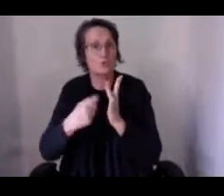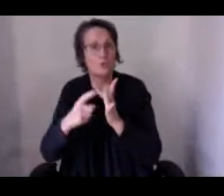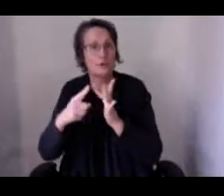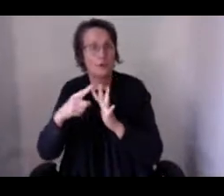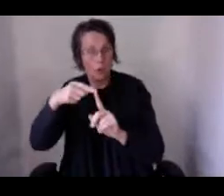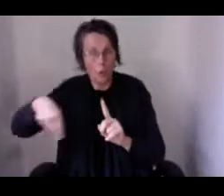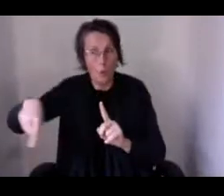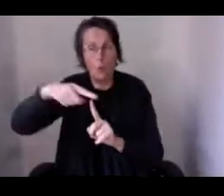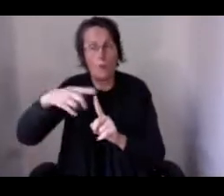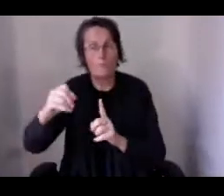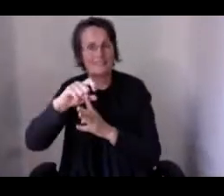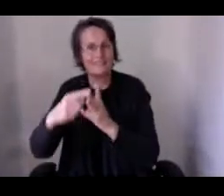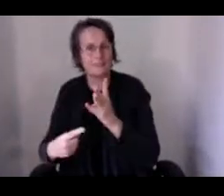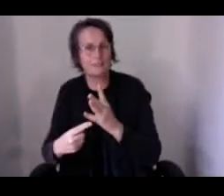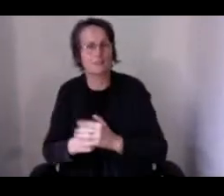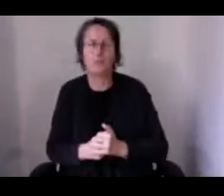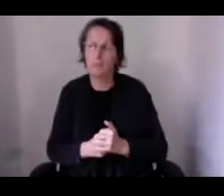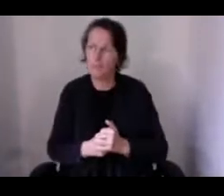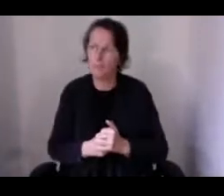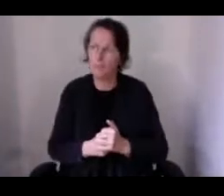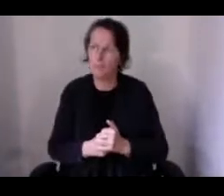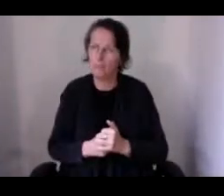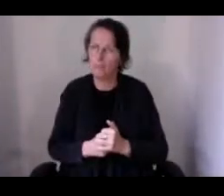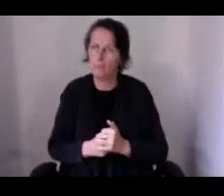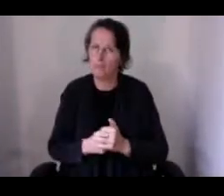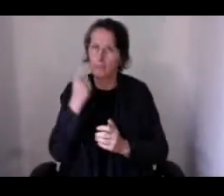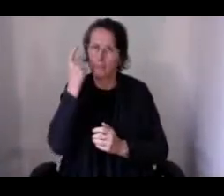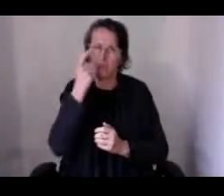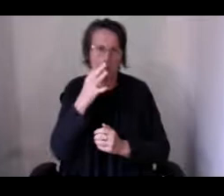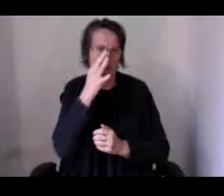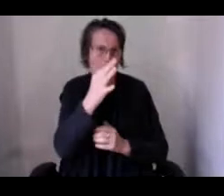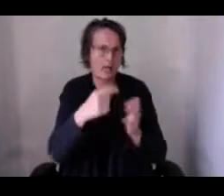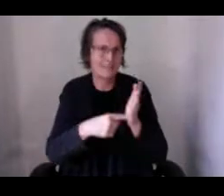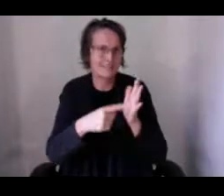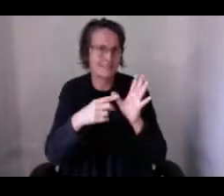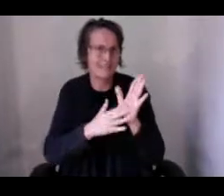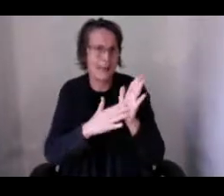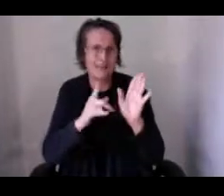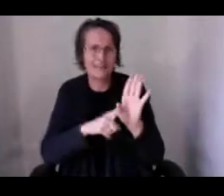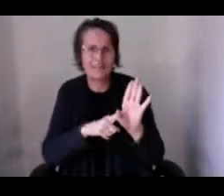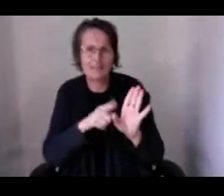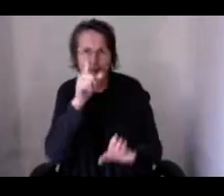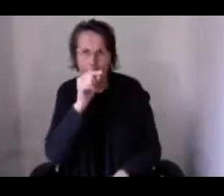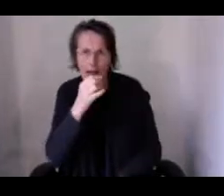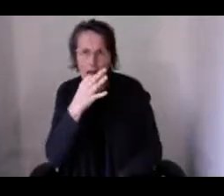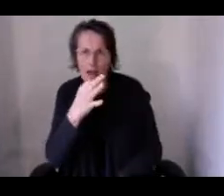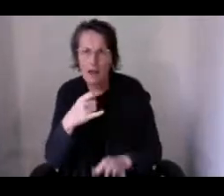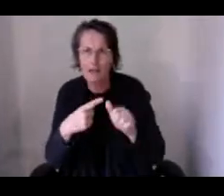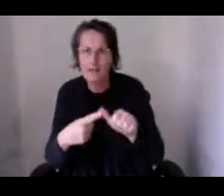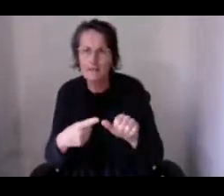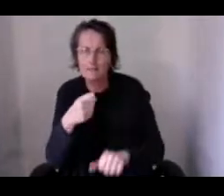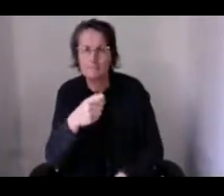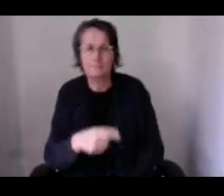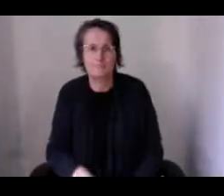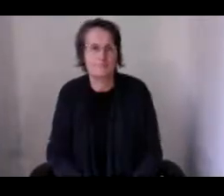I might throw that question to Tammy. Do you feel like answering a question there, Tammy?